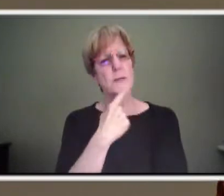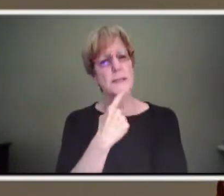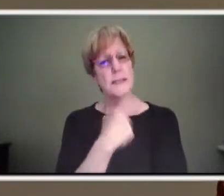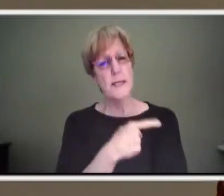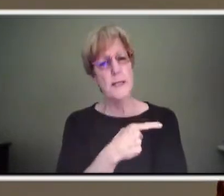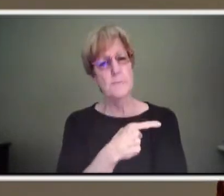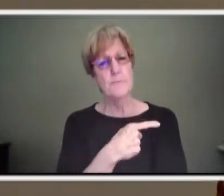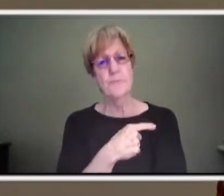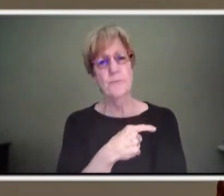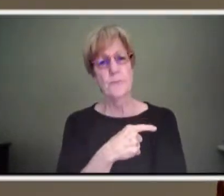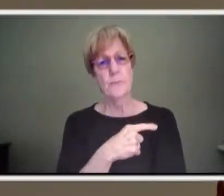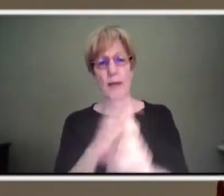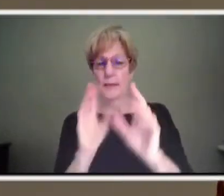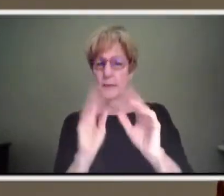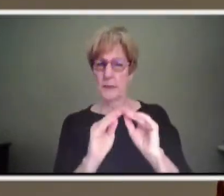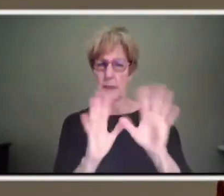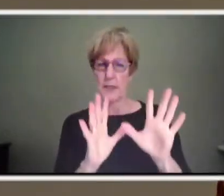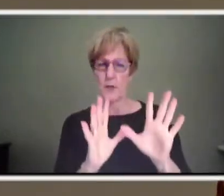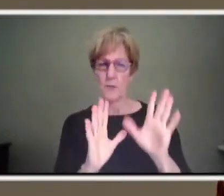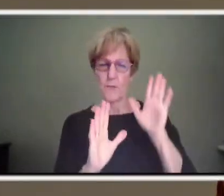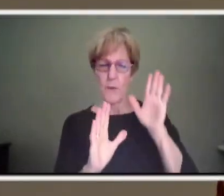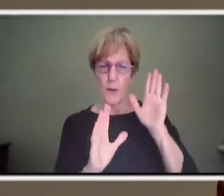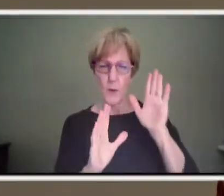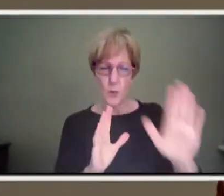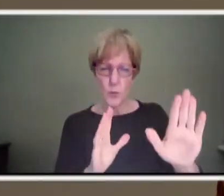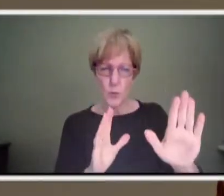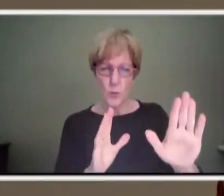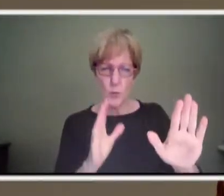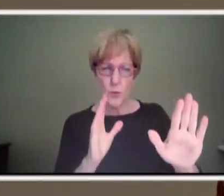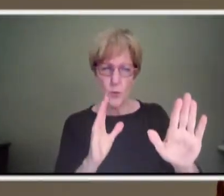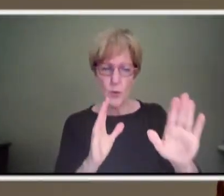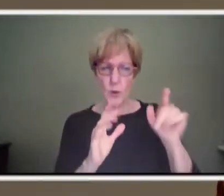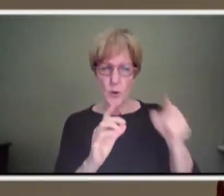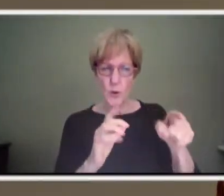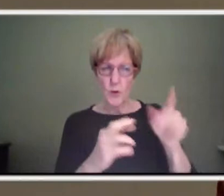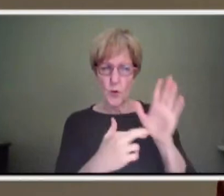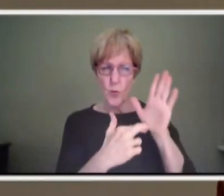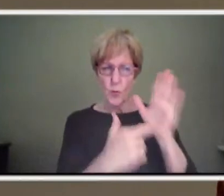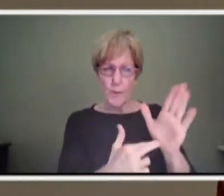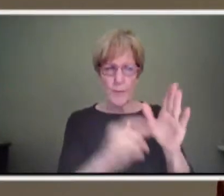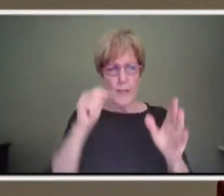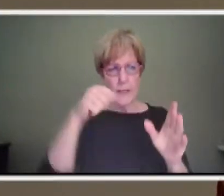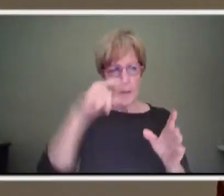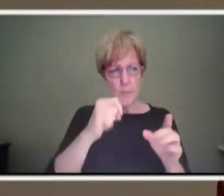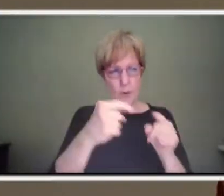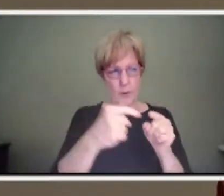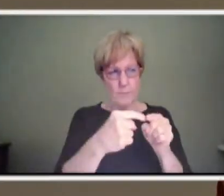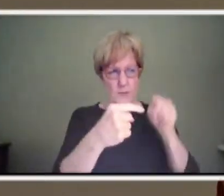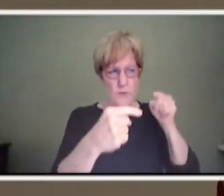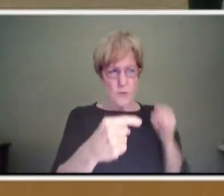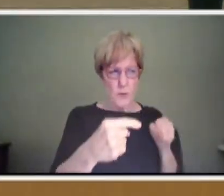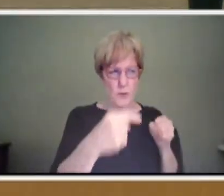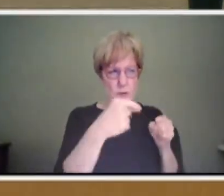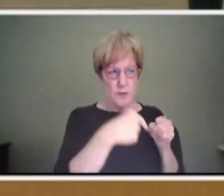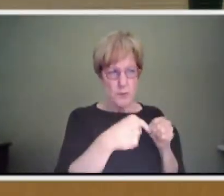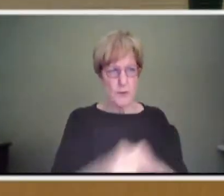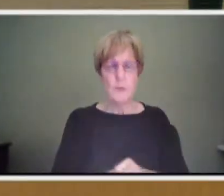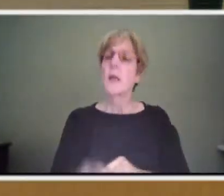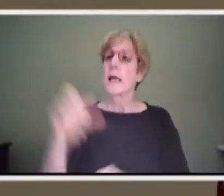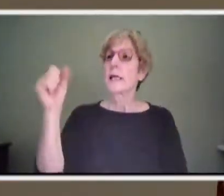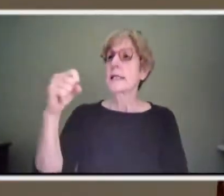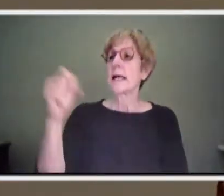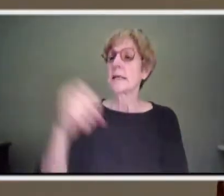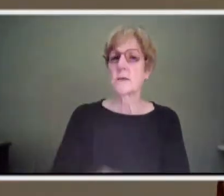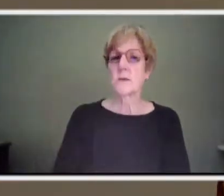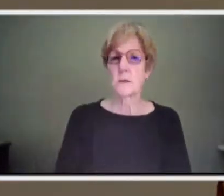want to clarify your position today. Are you representing the apartments across the street? Yes. Are you here as